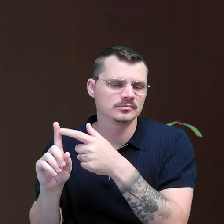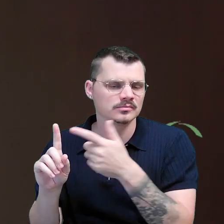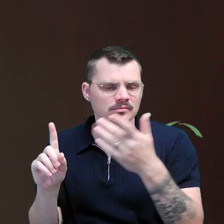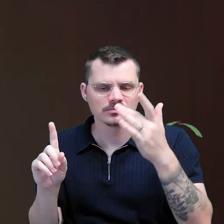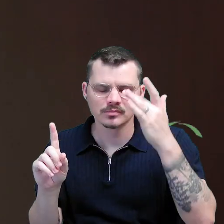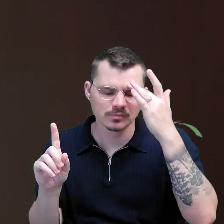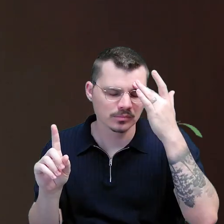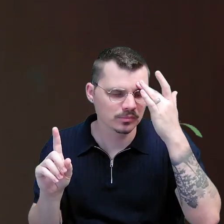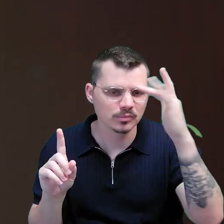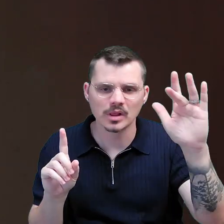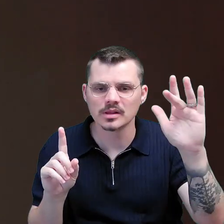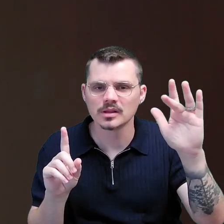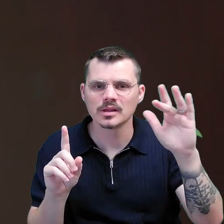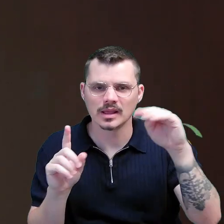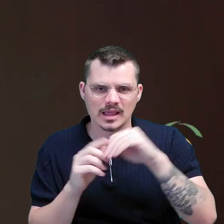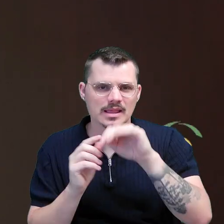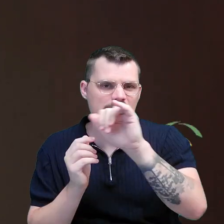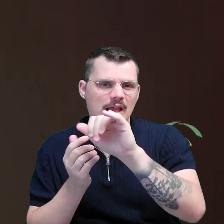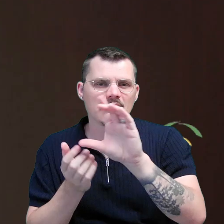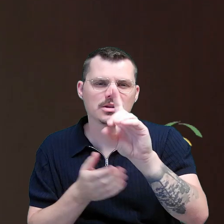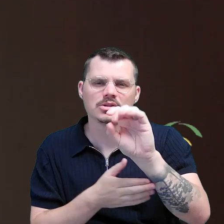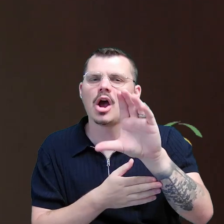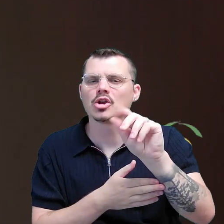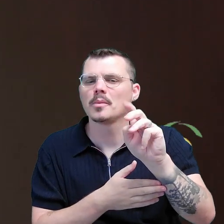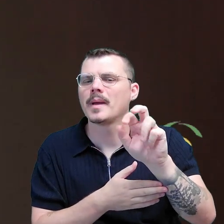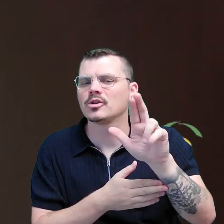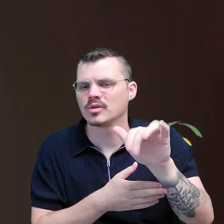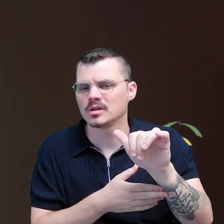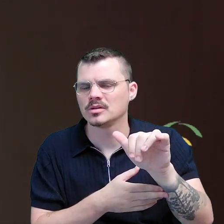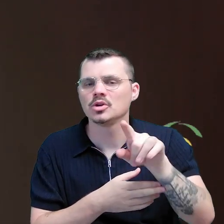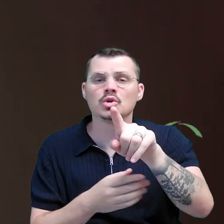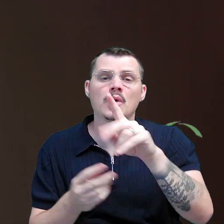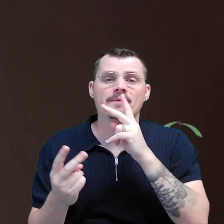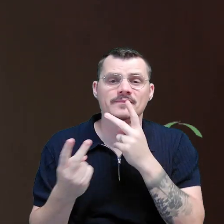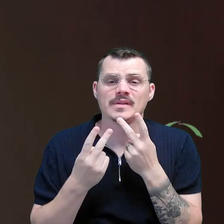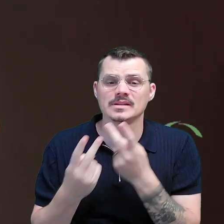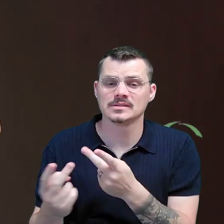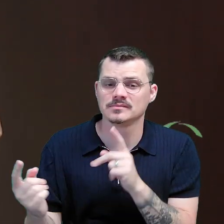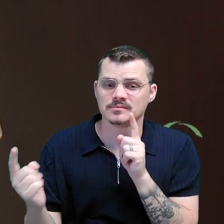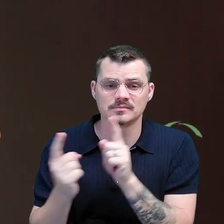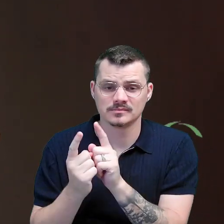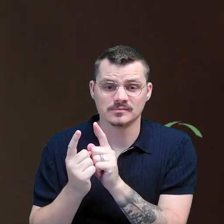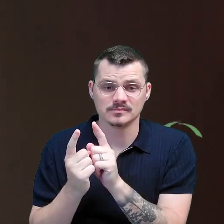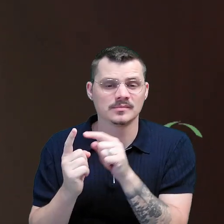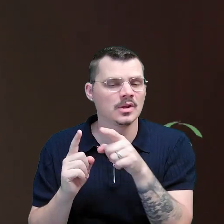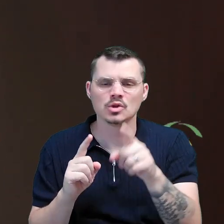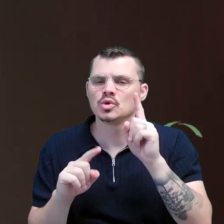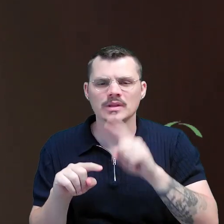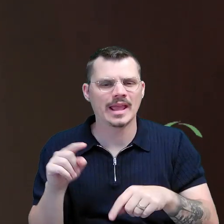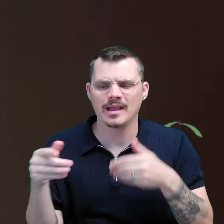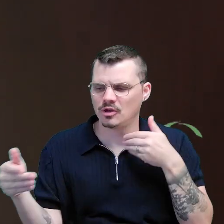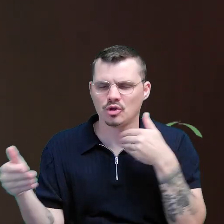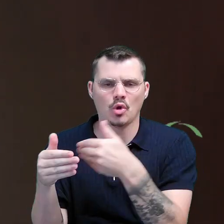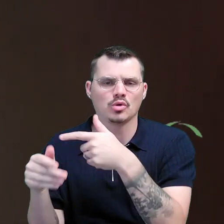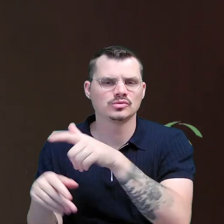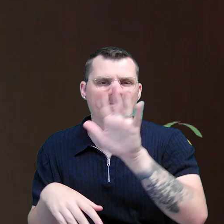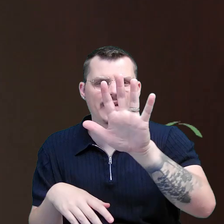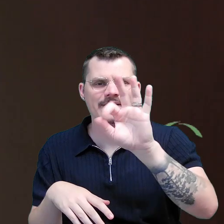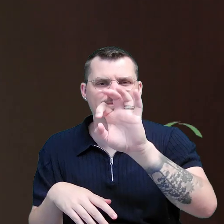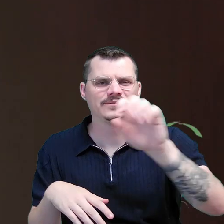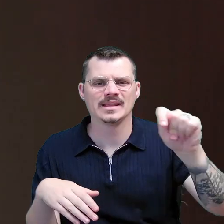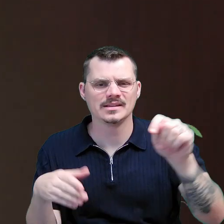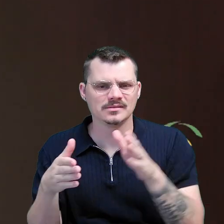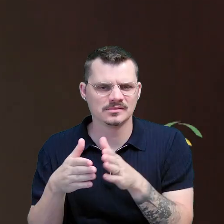brilliant in the documentary. When you visit with her, you can't go closer than 5